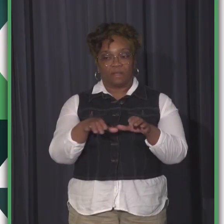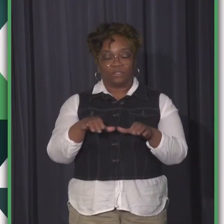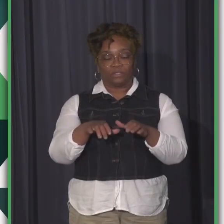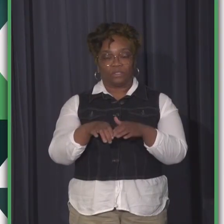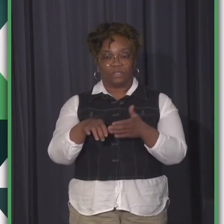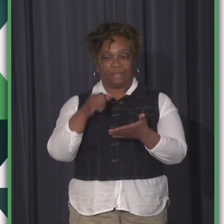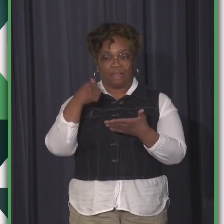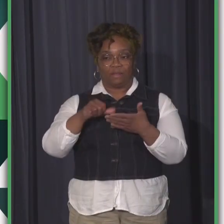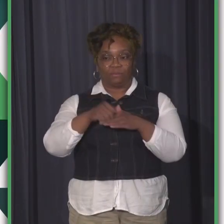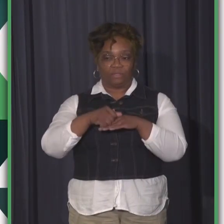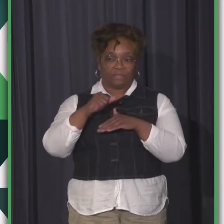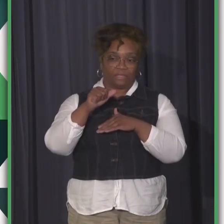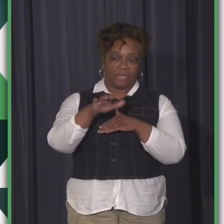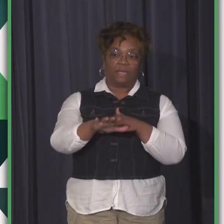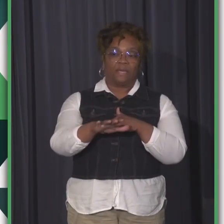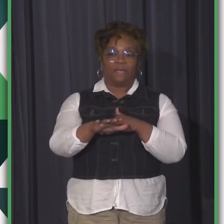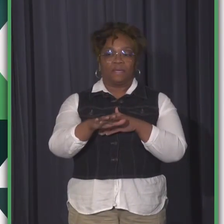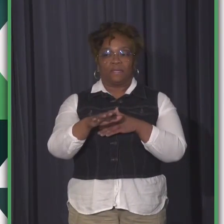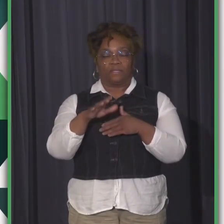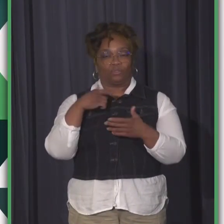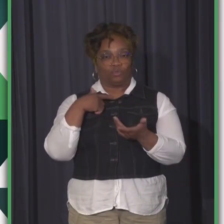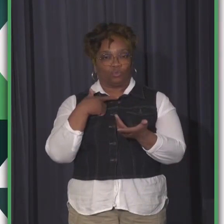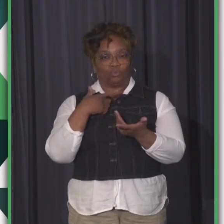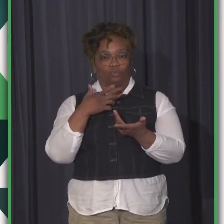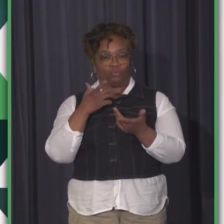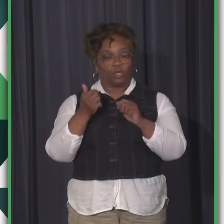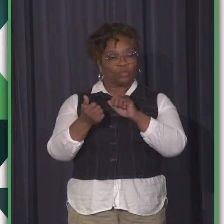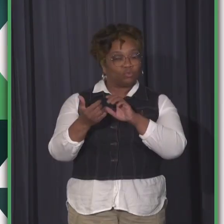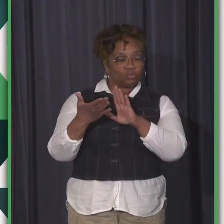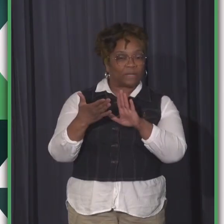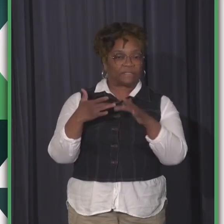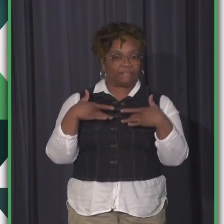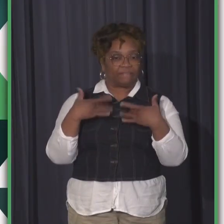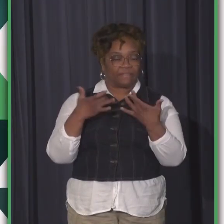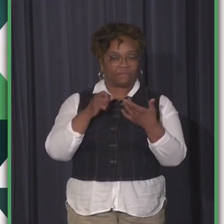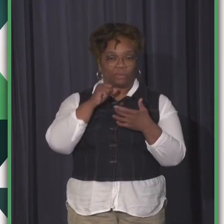the events that were not captured.